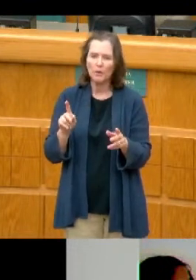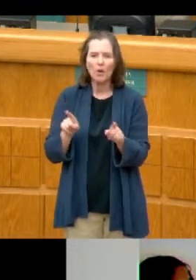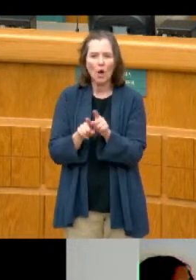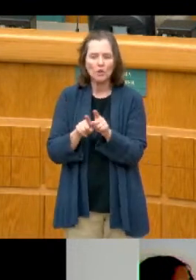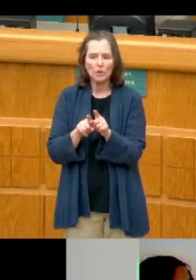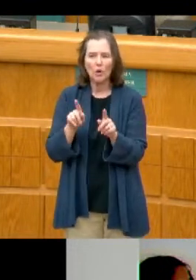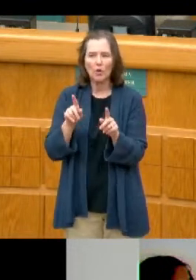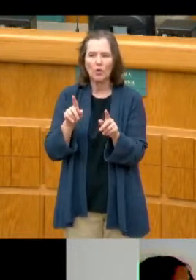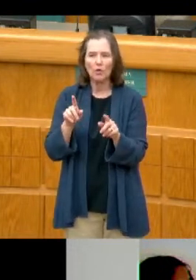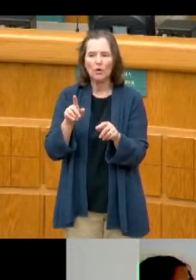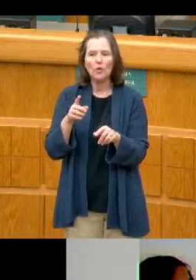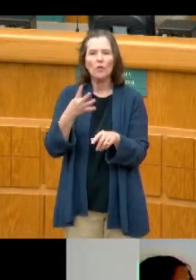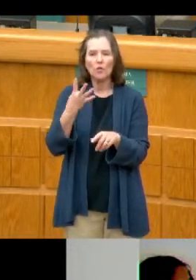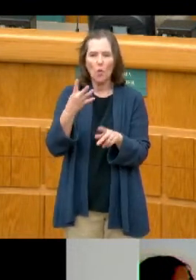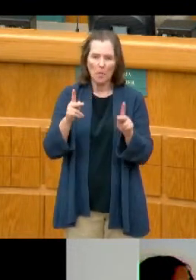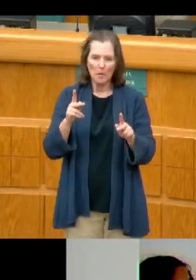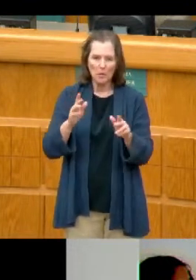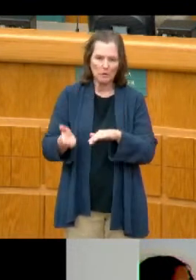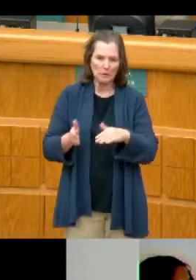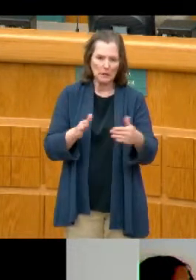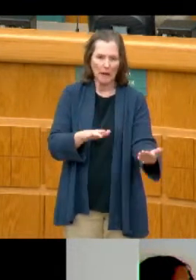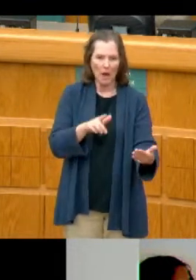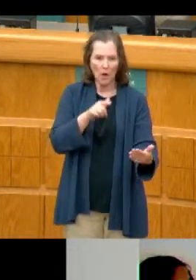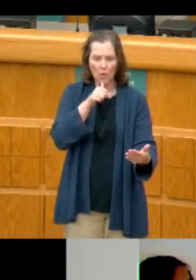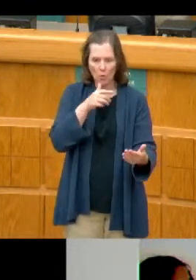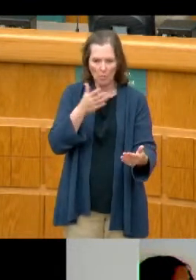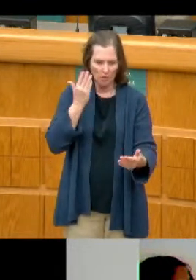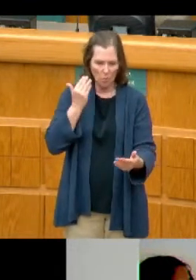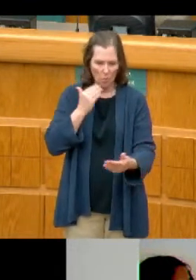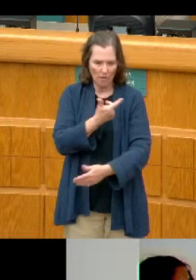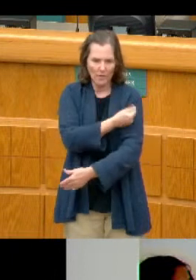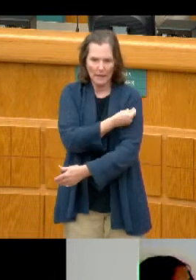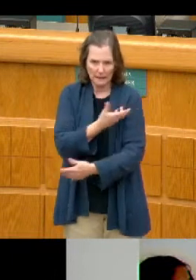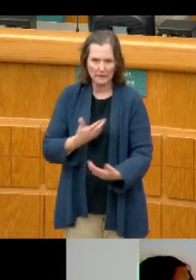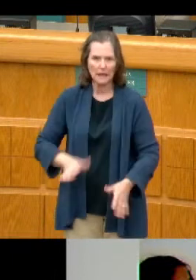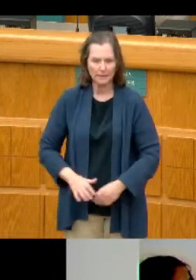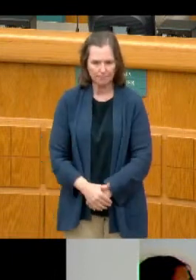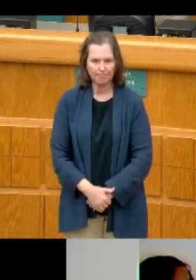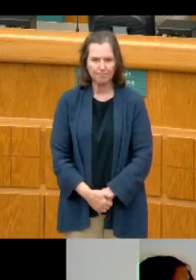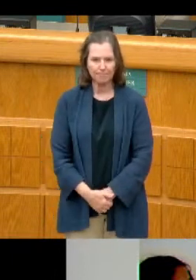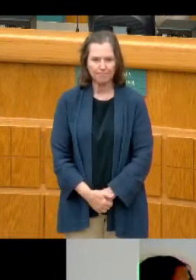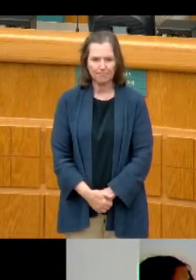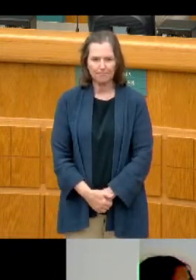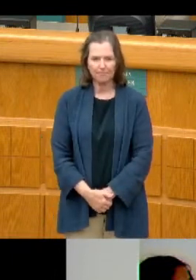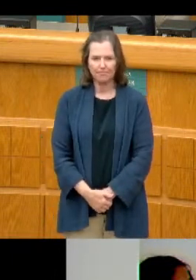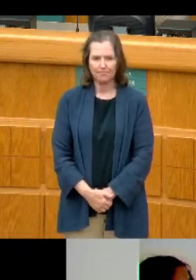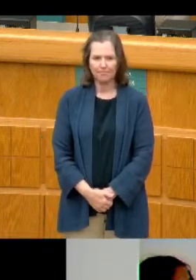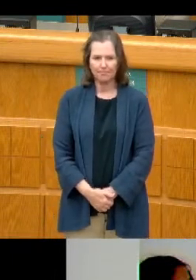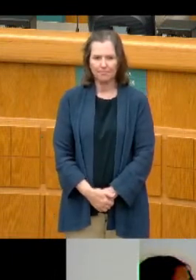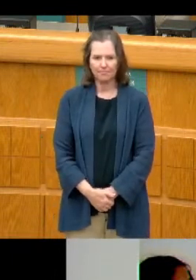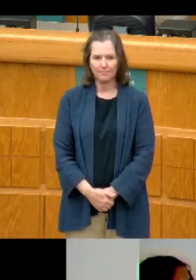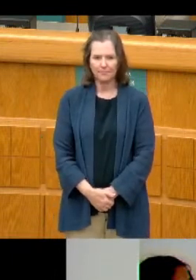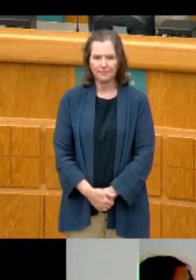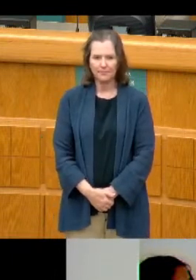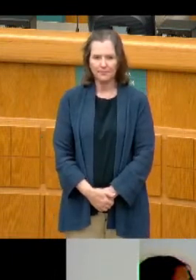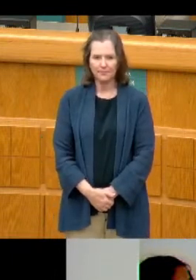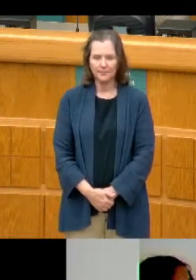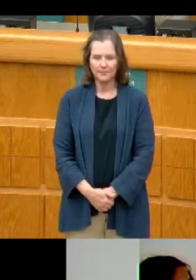the most vaccine that we use mostly here in Nueces County, and then Pfizer, and then J&J, and then one unknown case.